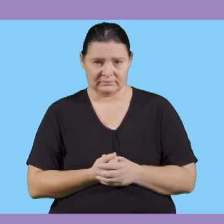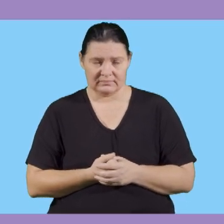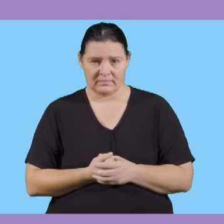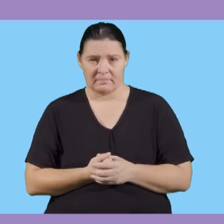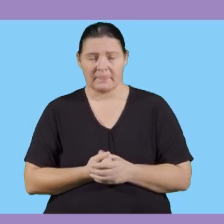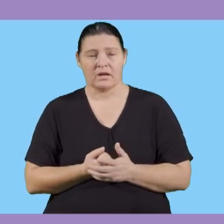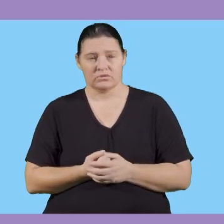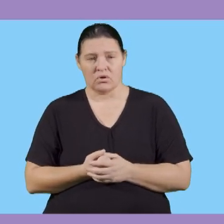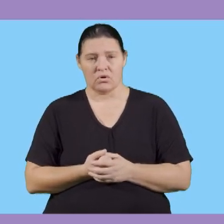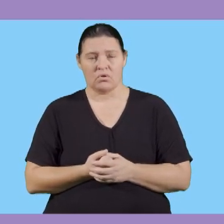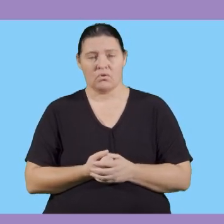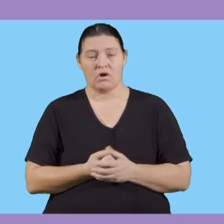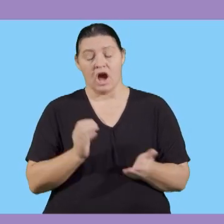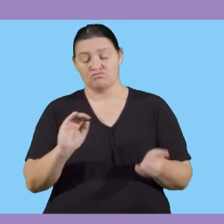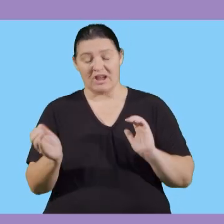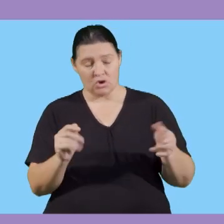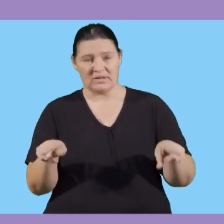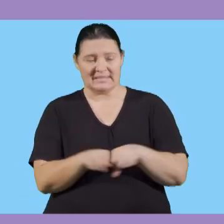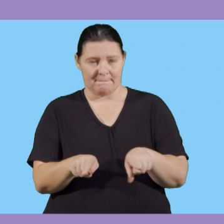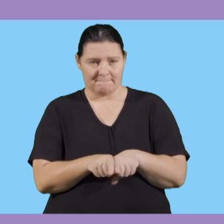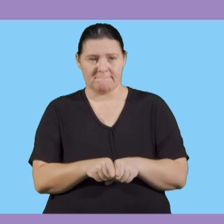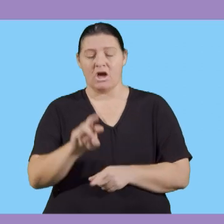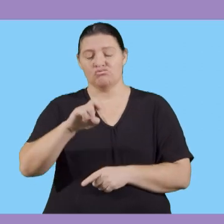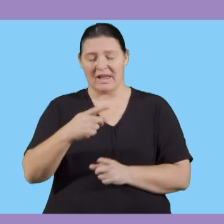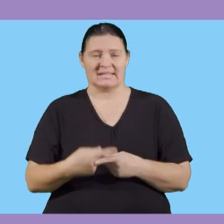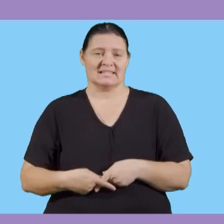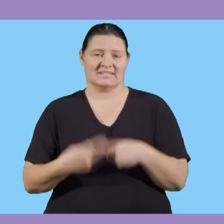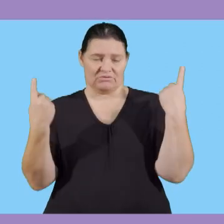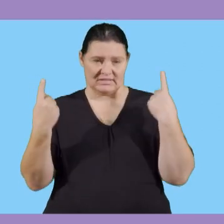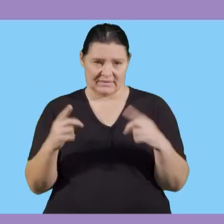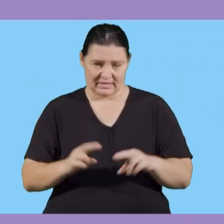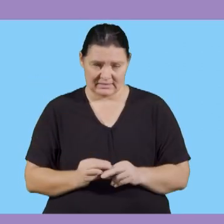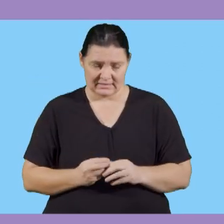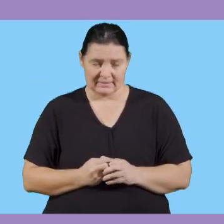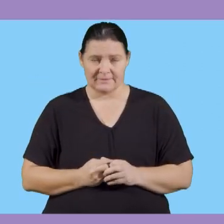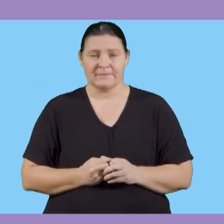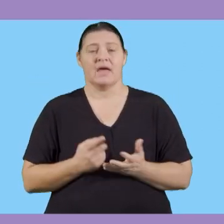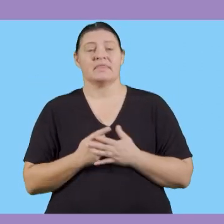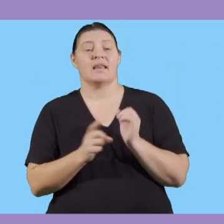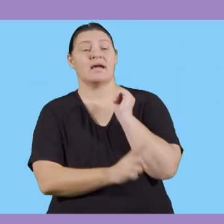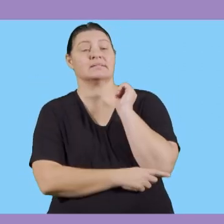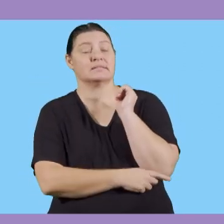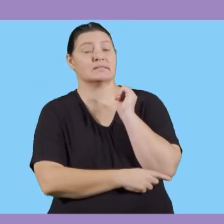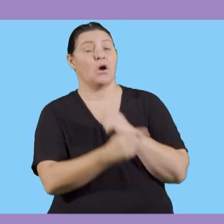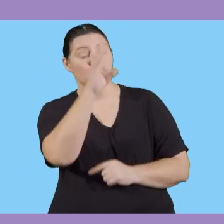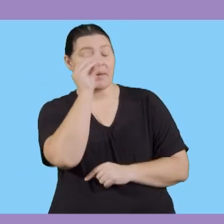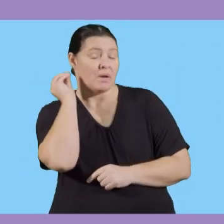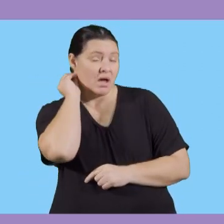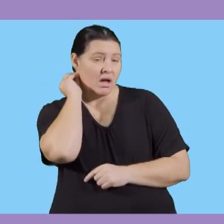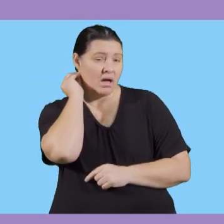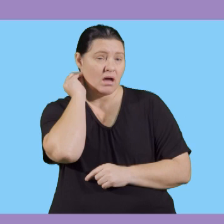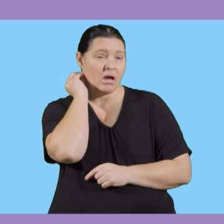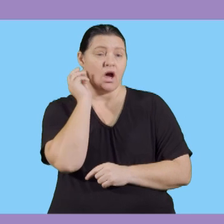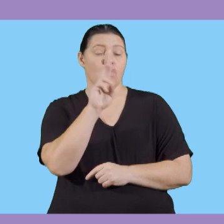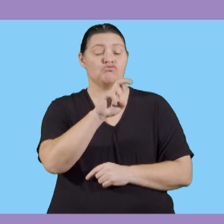different kinds. So with a ratio, it's the same kind, and with a rate, it's different kinds. Then lastly, remember